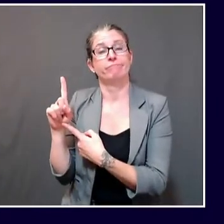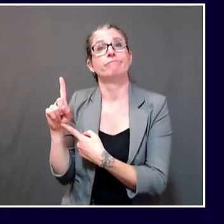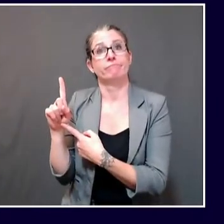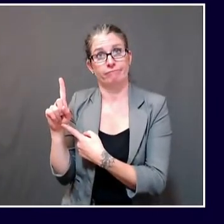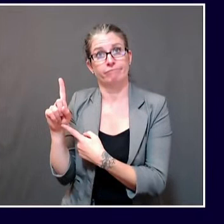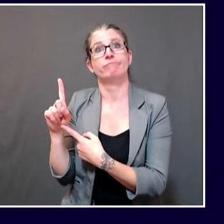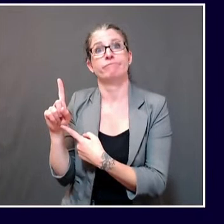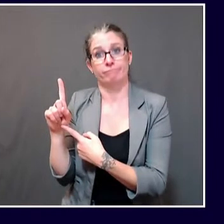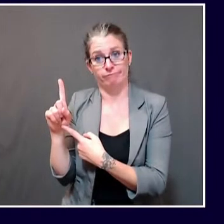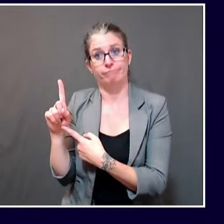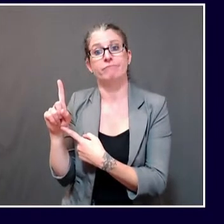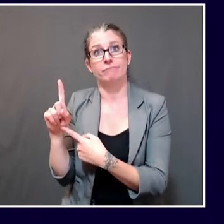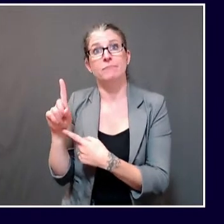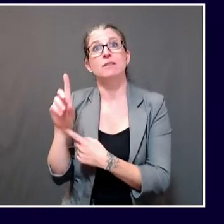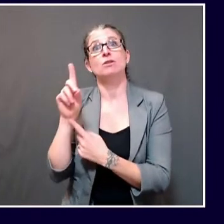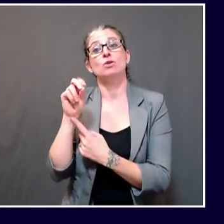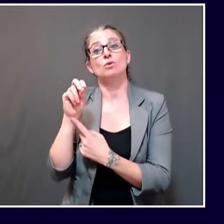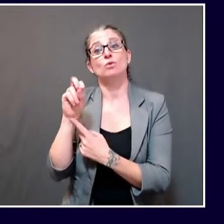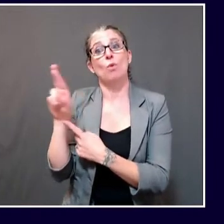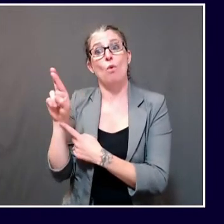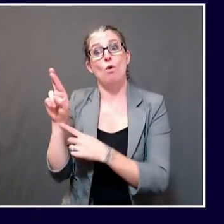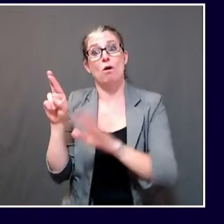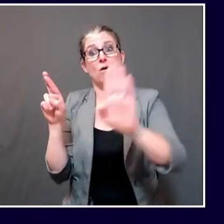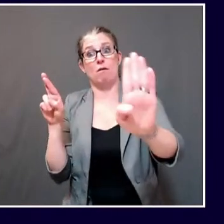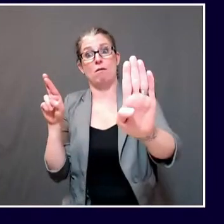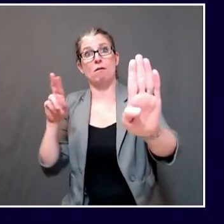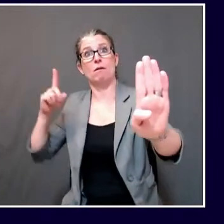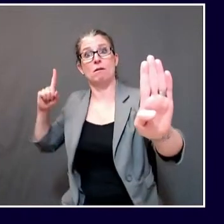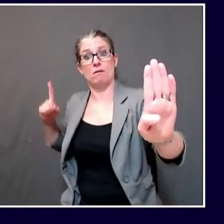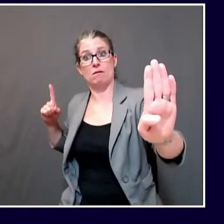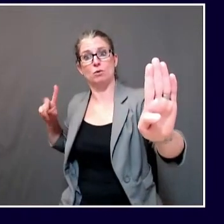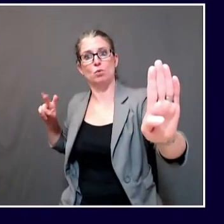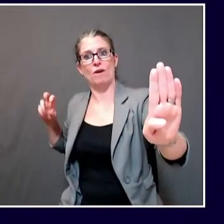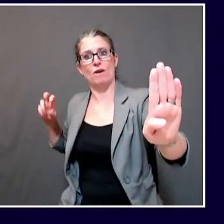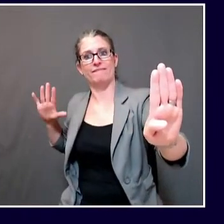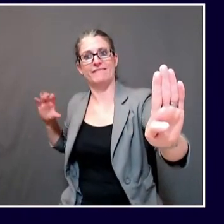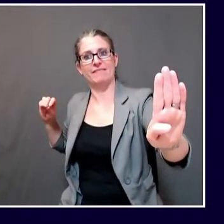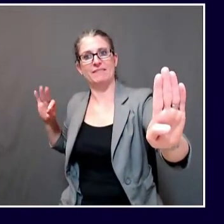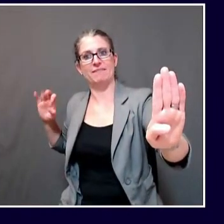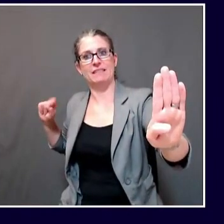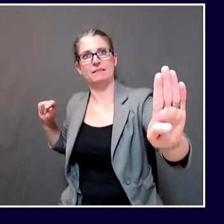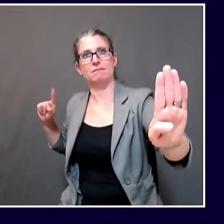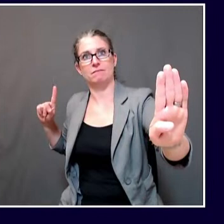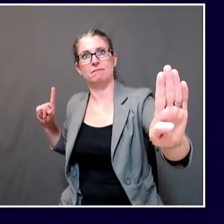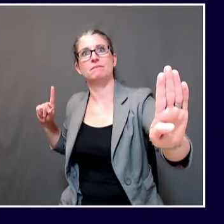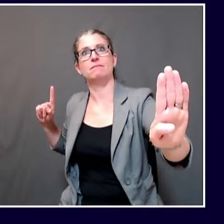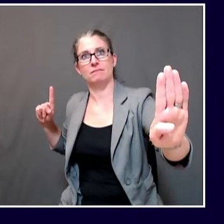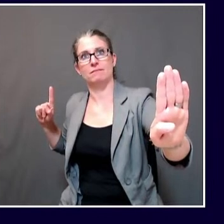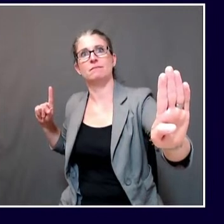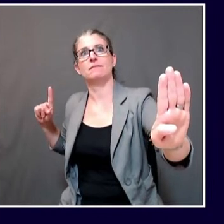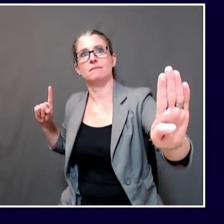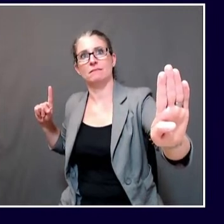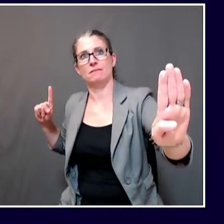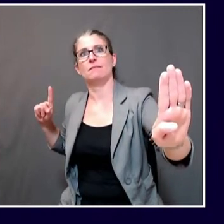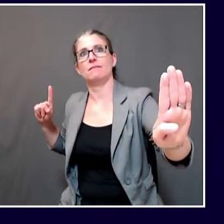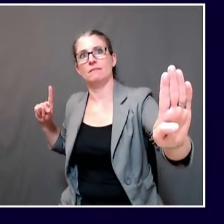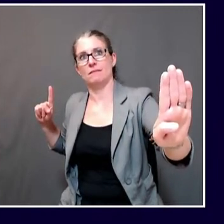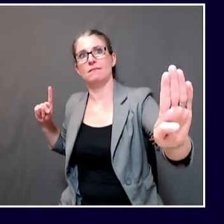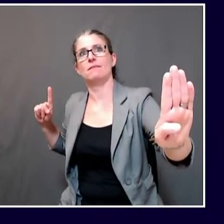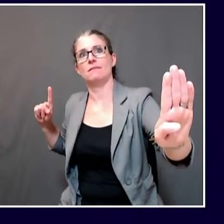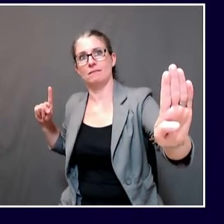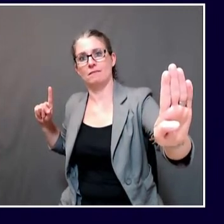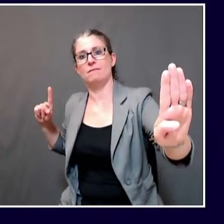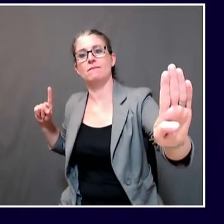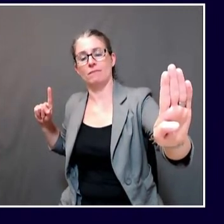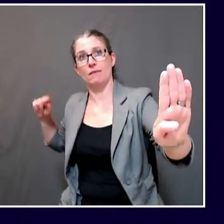in the process, they have the legal authority to ask them to leave. And if they refuse, they can have law enforcement remove them for the